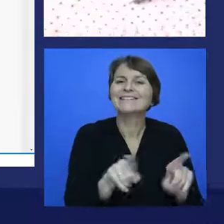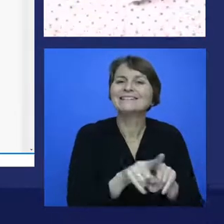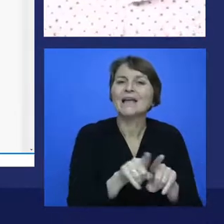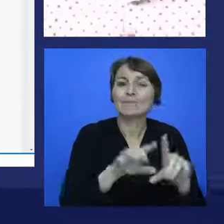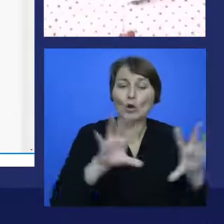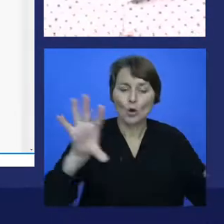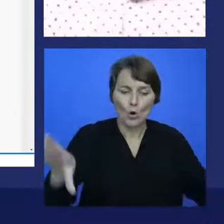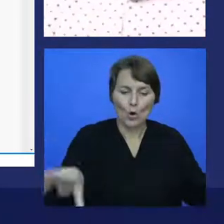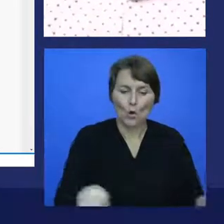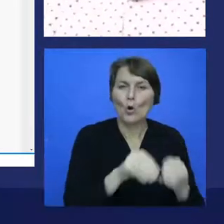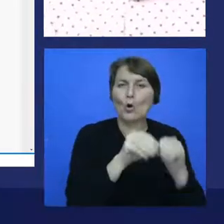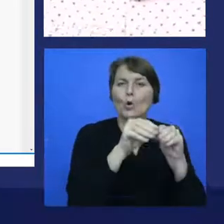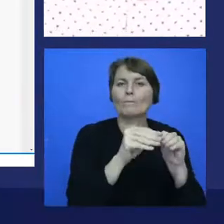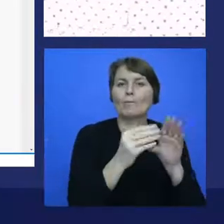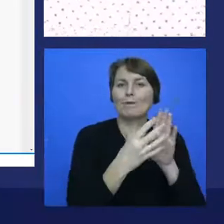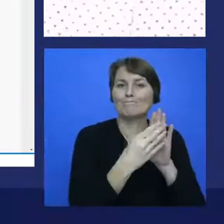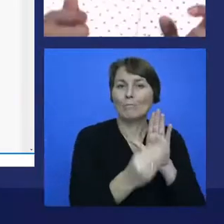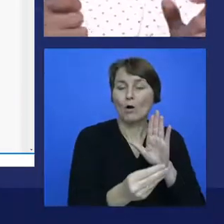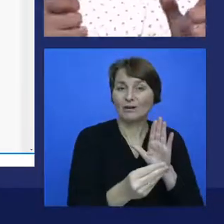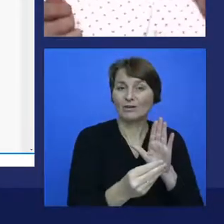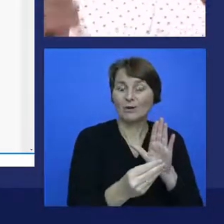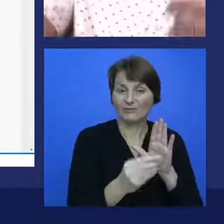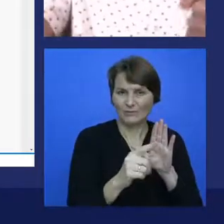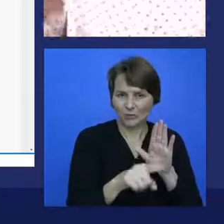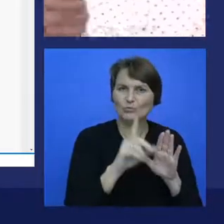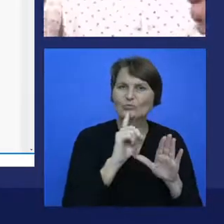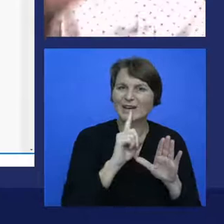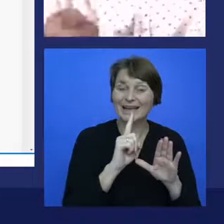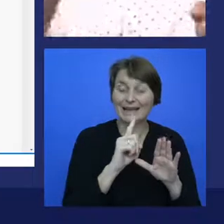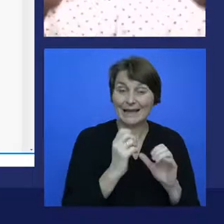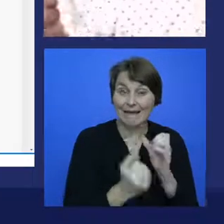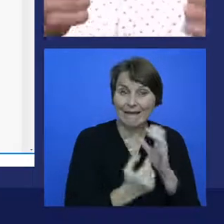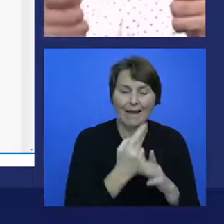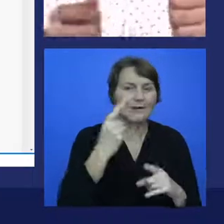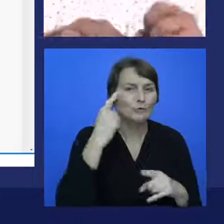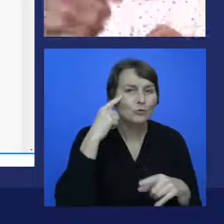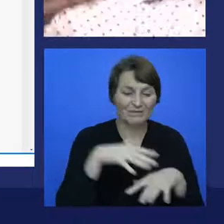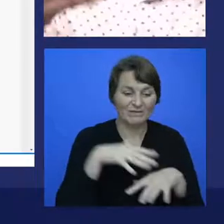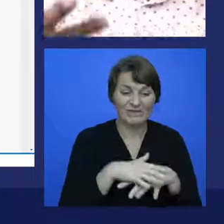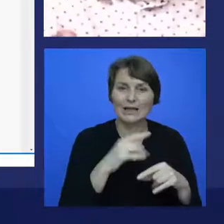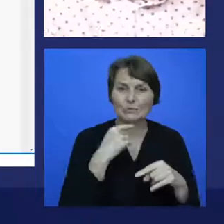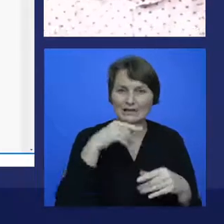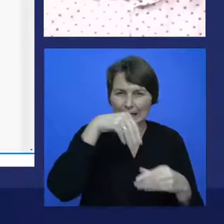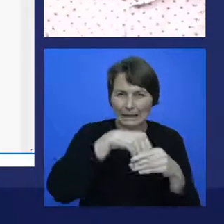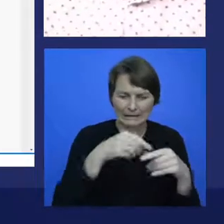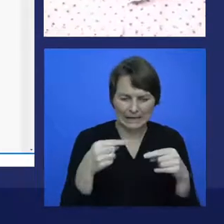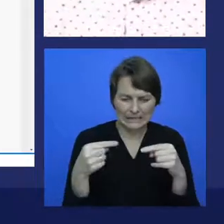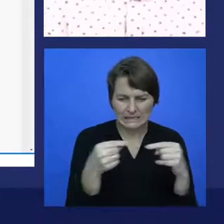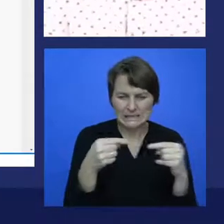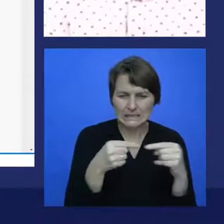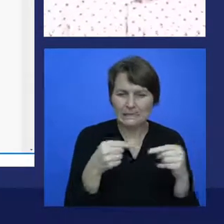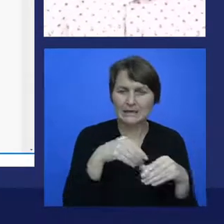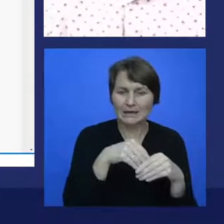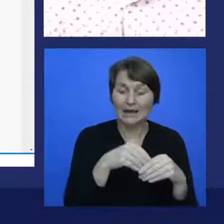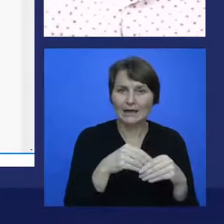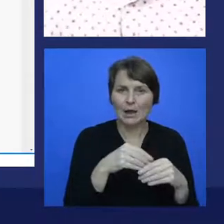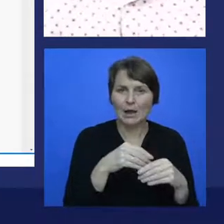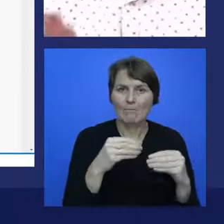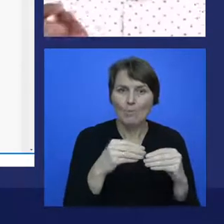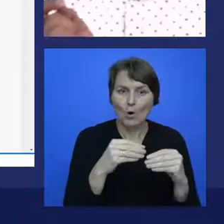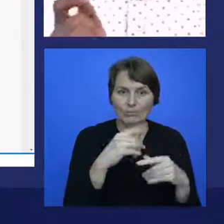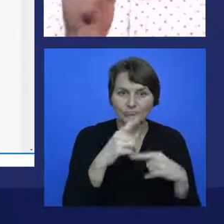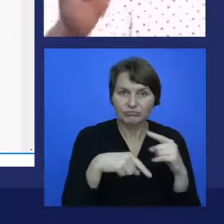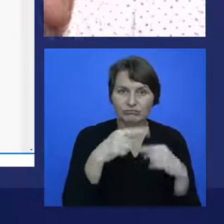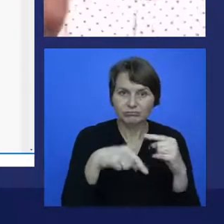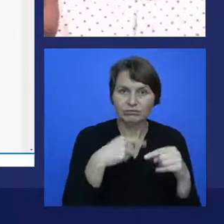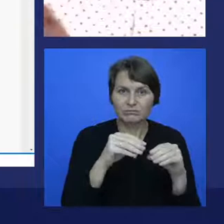for generative models, like generative adversarial networks, they're basically two networks that are fighting against each other to generate more stuff. Or for example, for generative